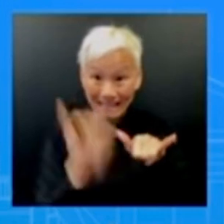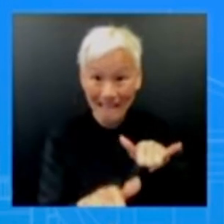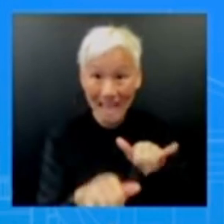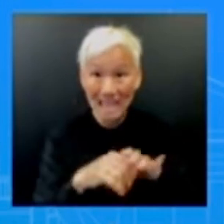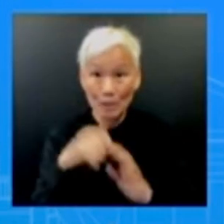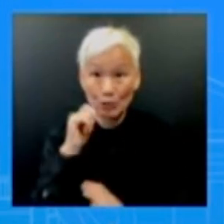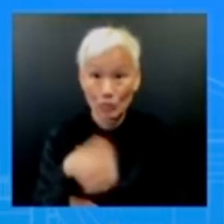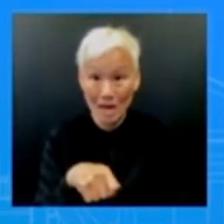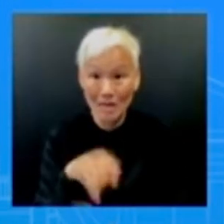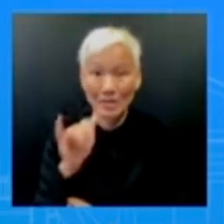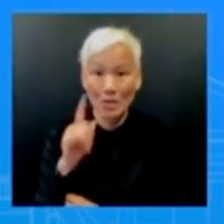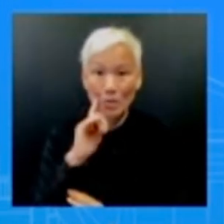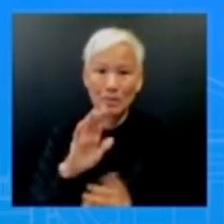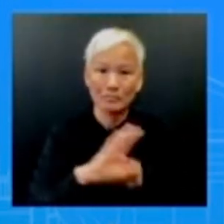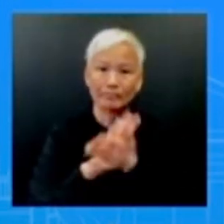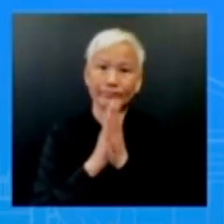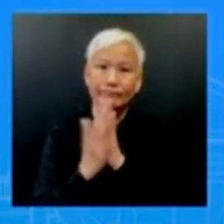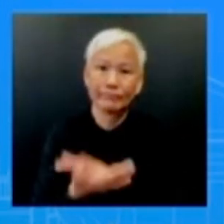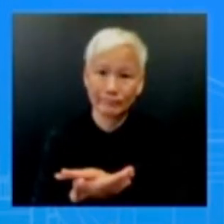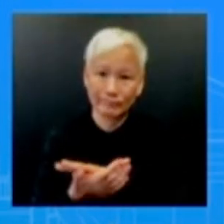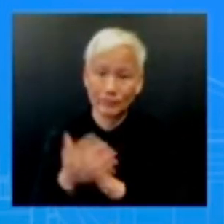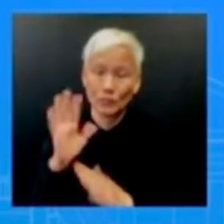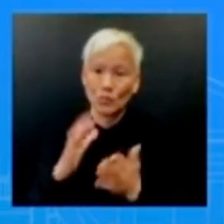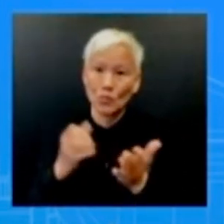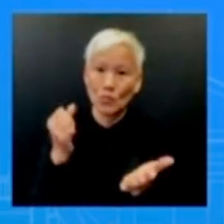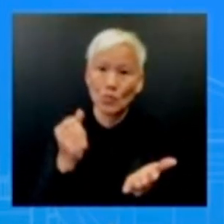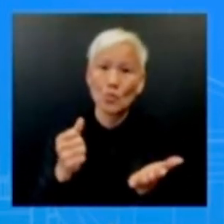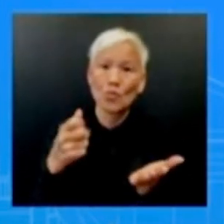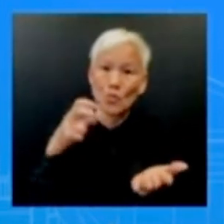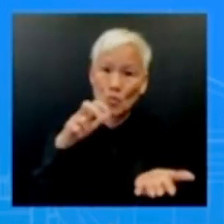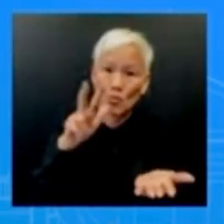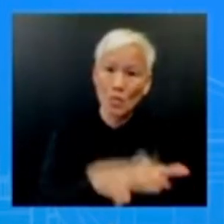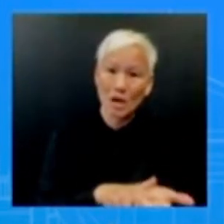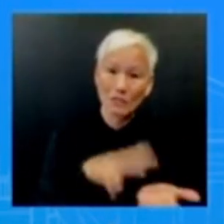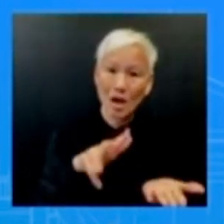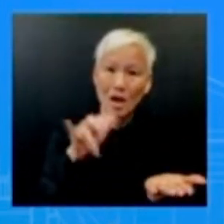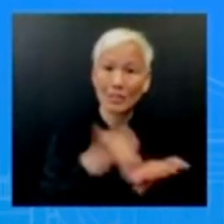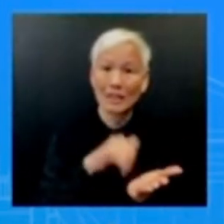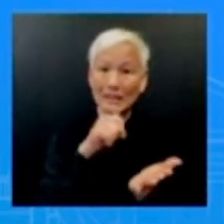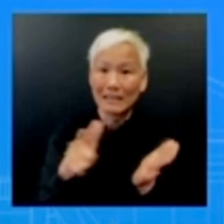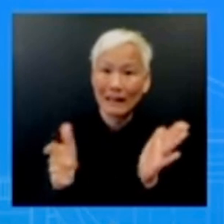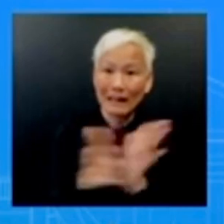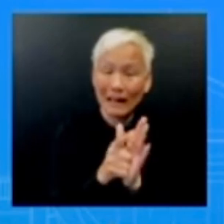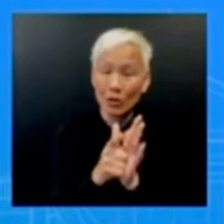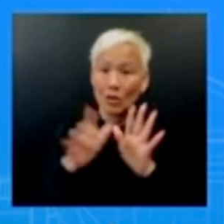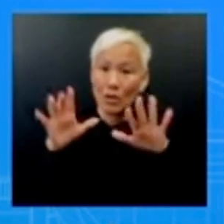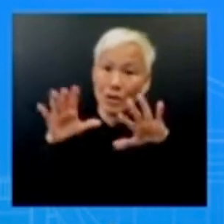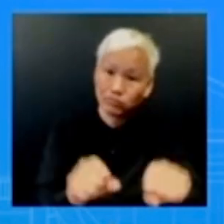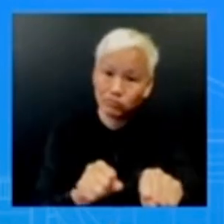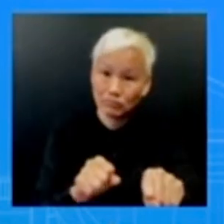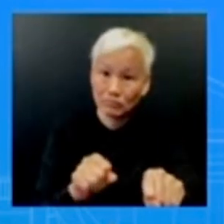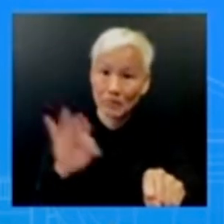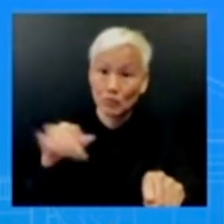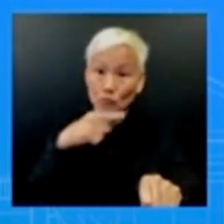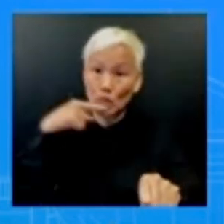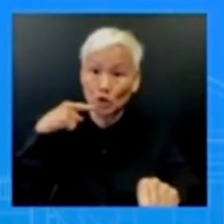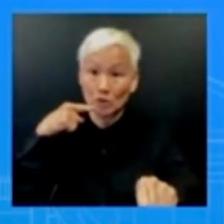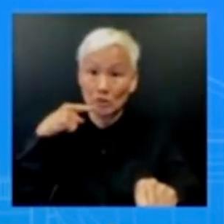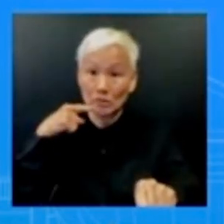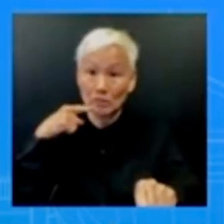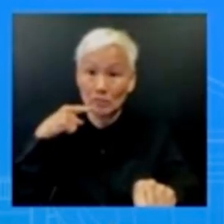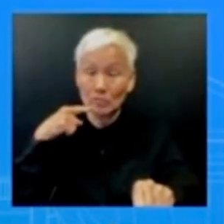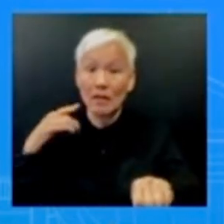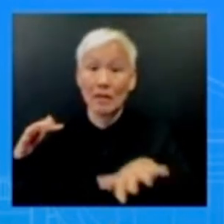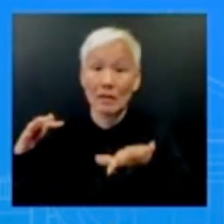conquests, enabling Russia to entrench its positions and then to restart the war at a more